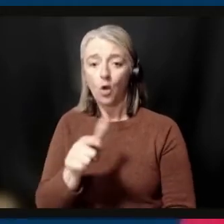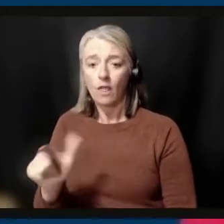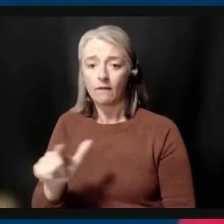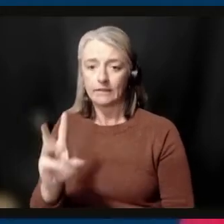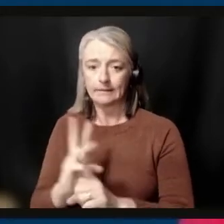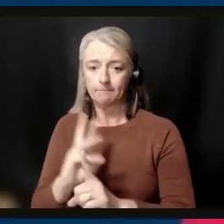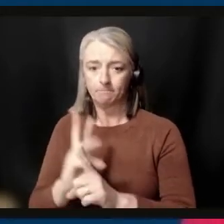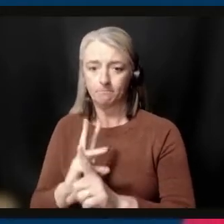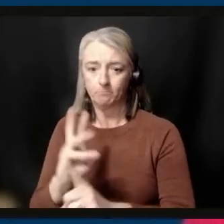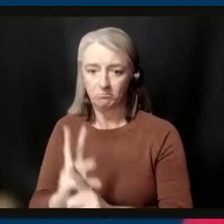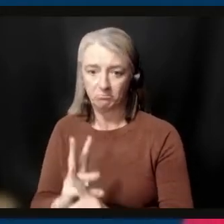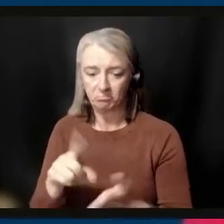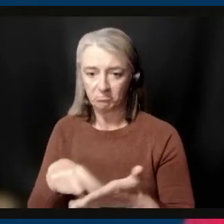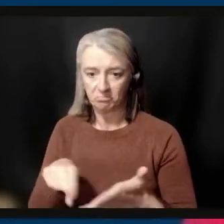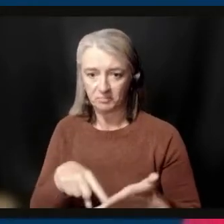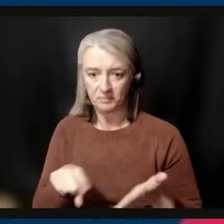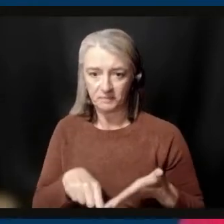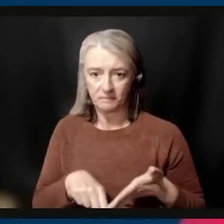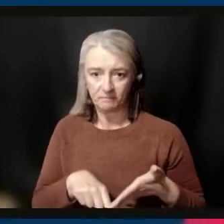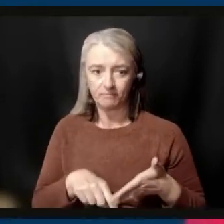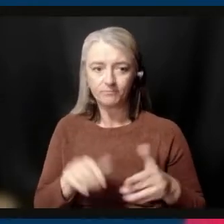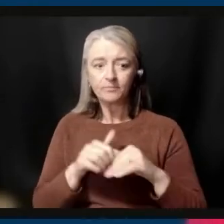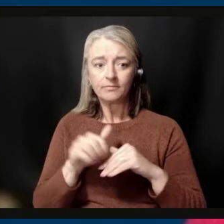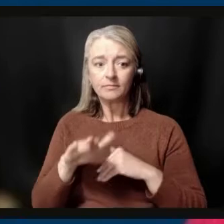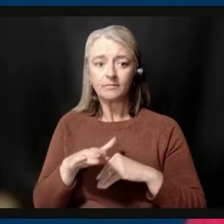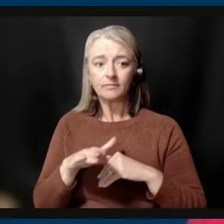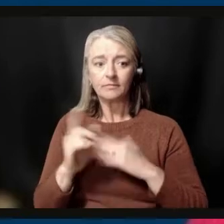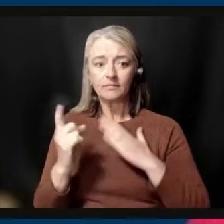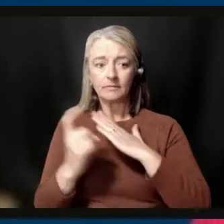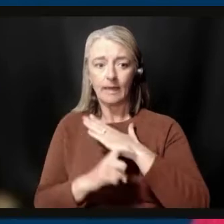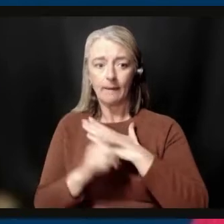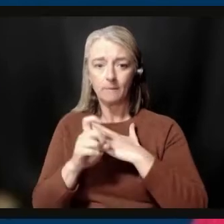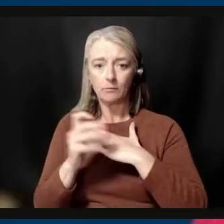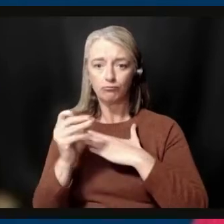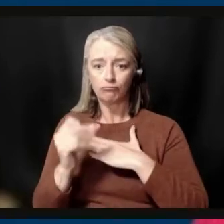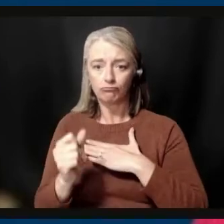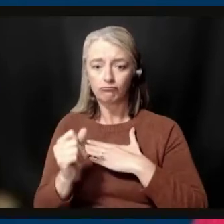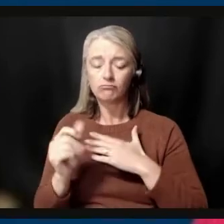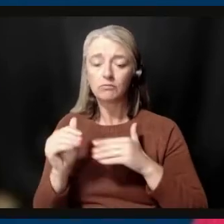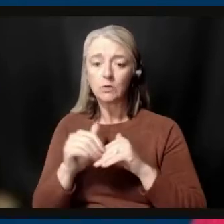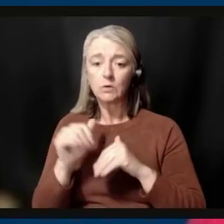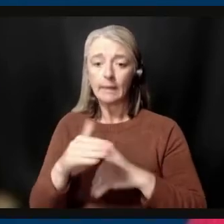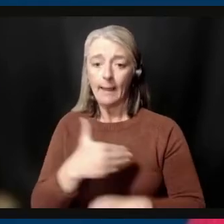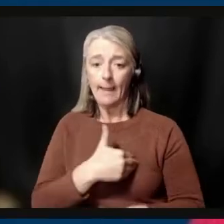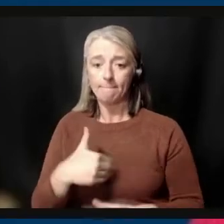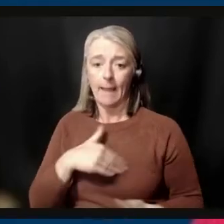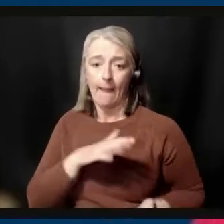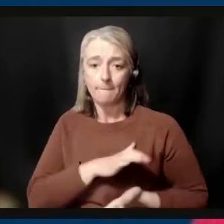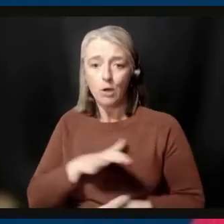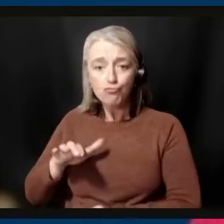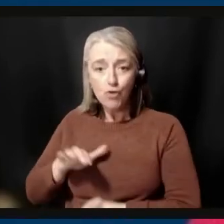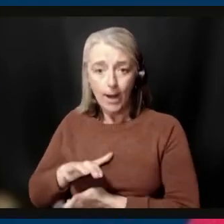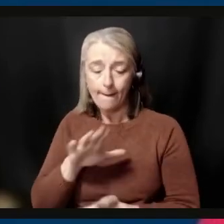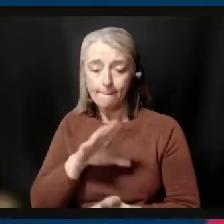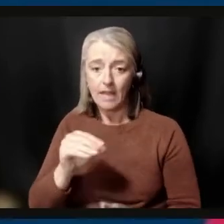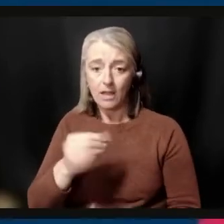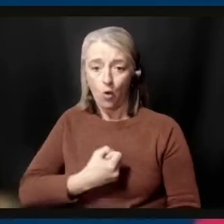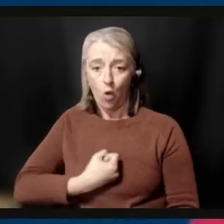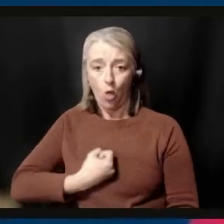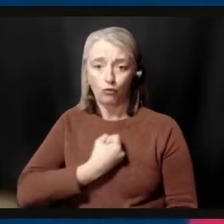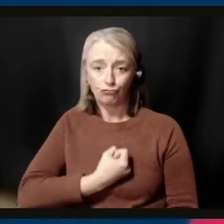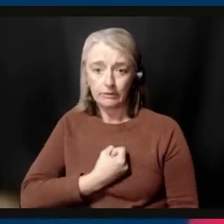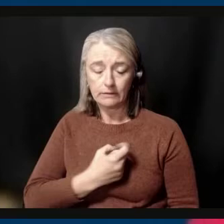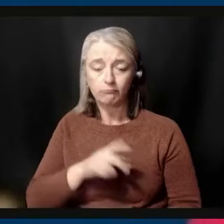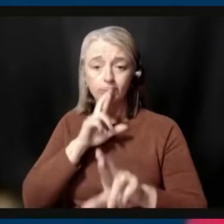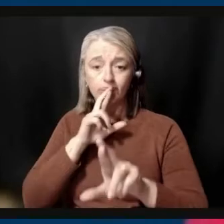she sent me automatically out right away to get a mammogram and an ultrasound. And when the results came